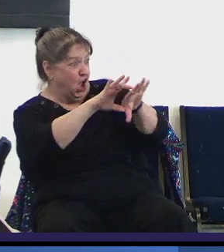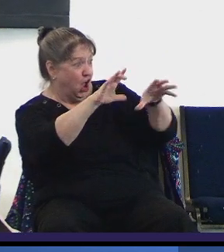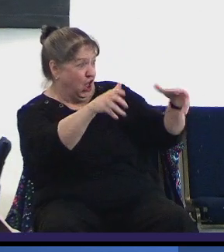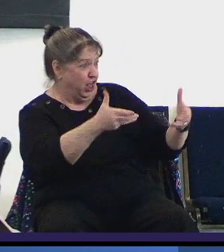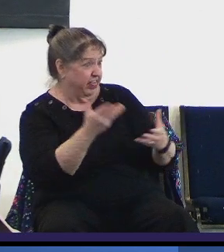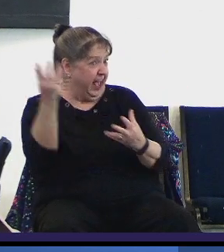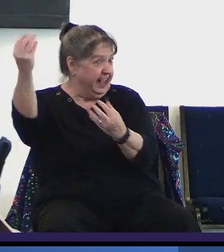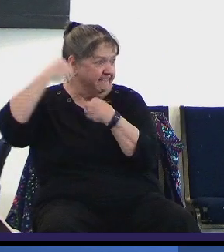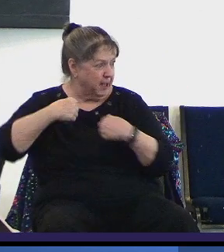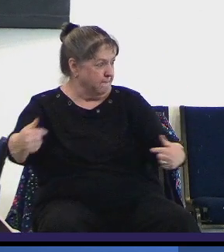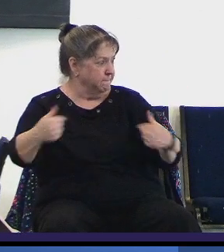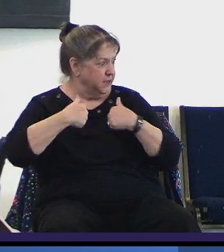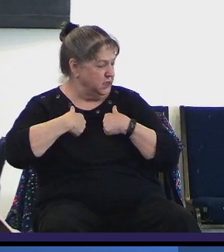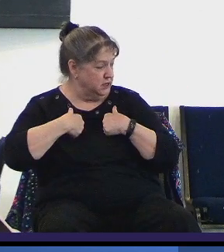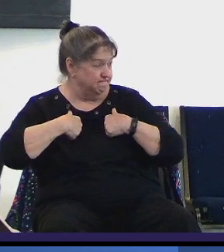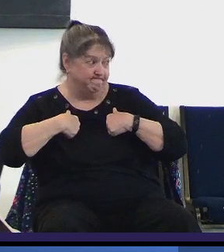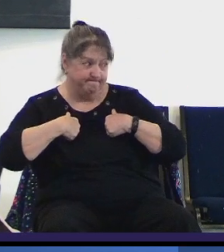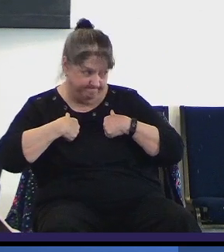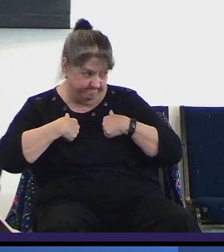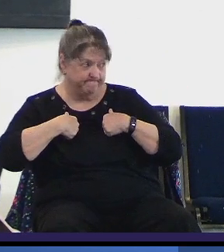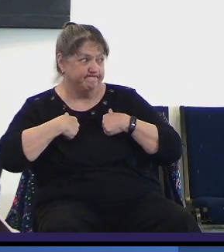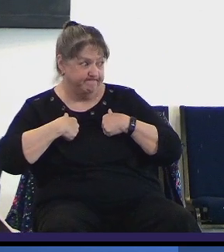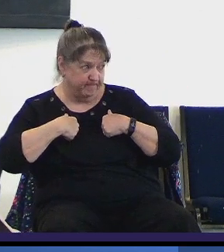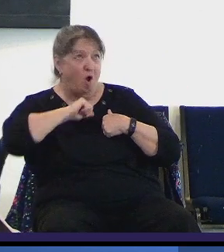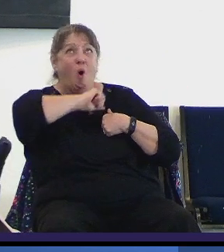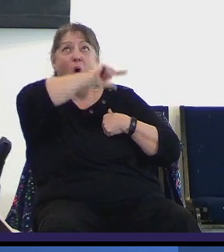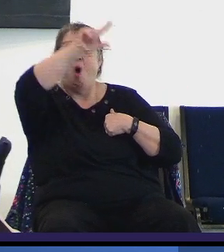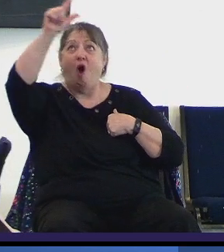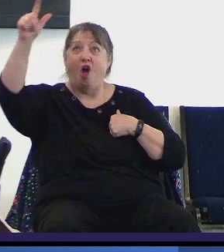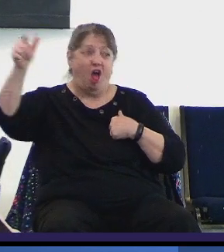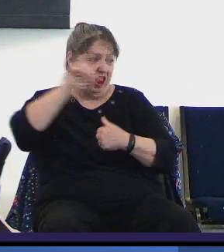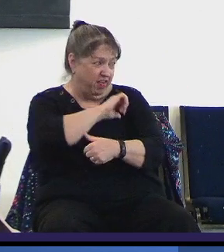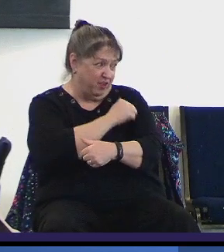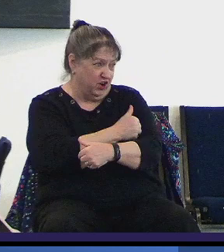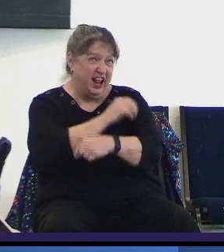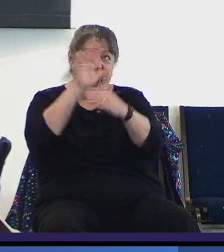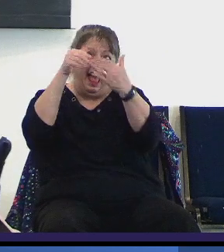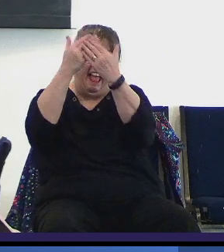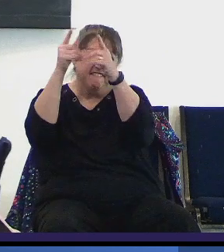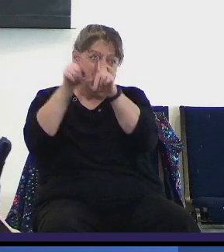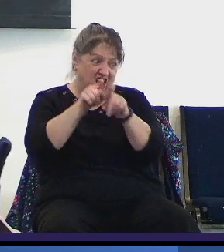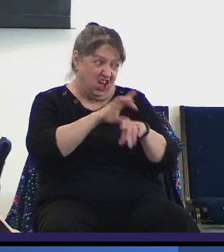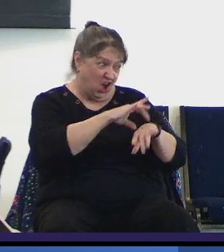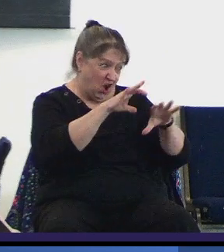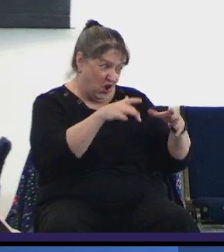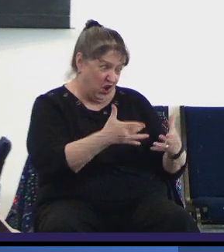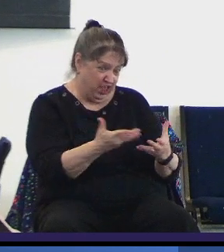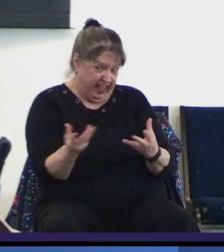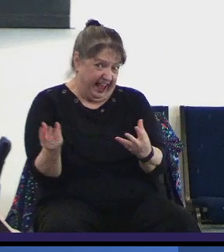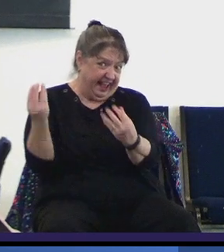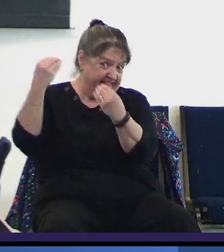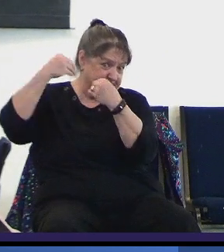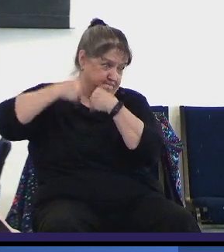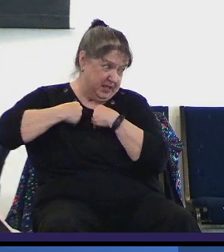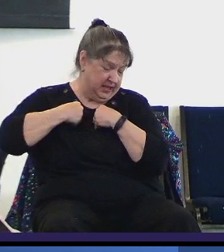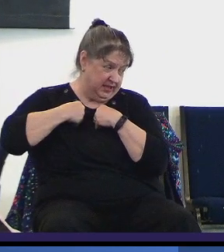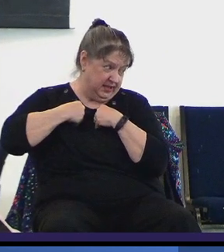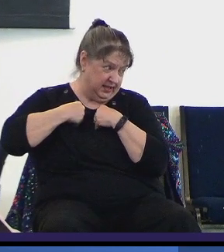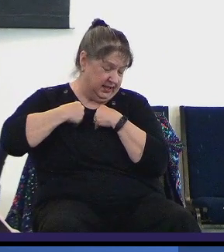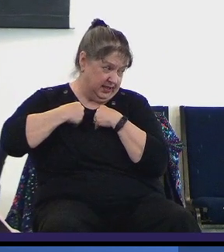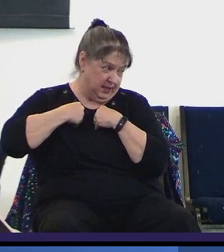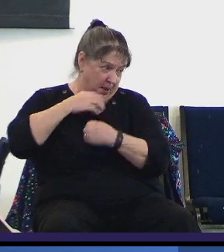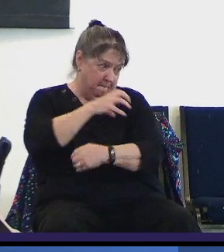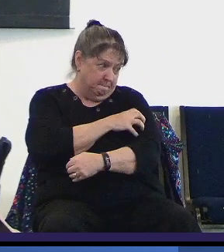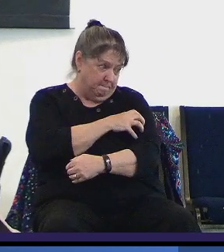been given to me. All authority in heaven and on earth has been given to me. So Jesus